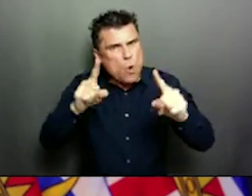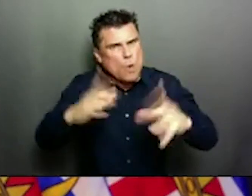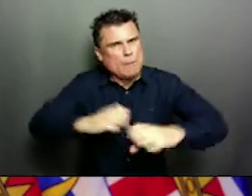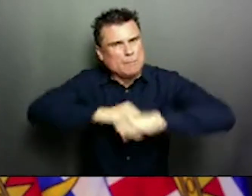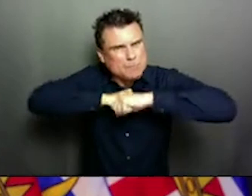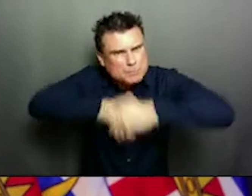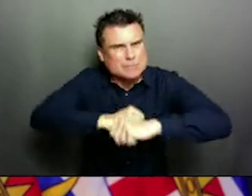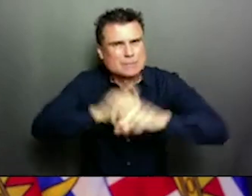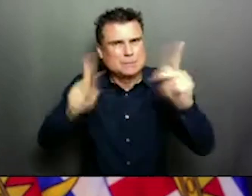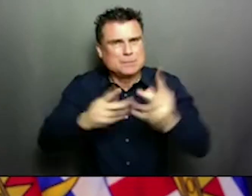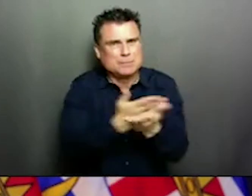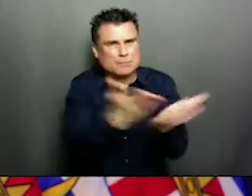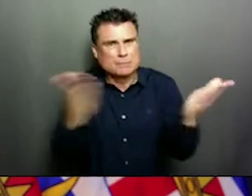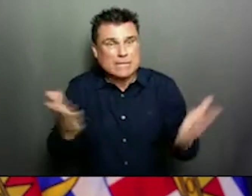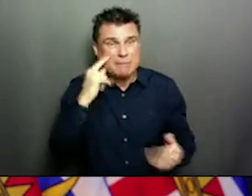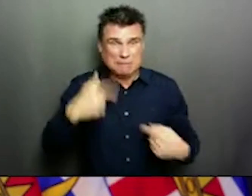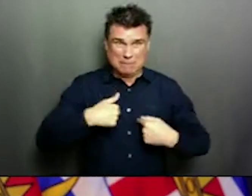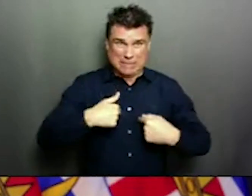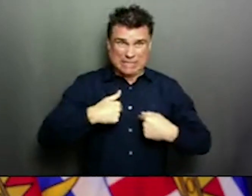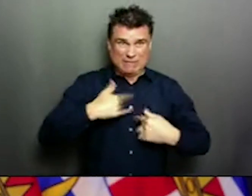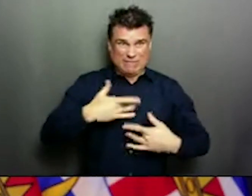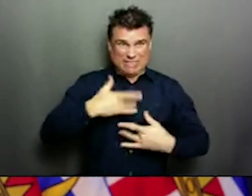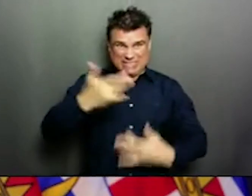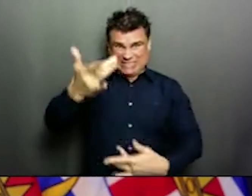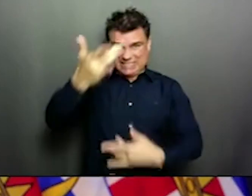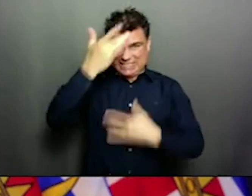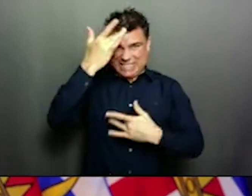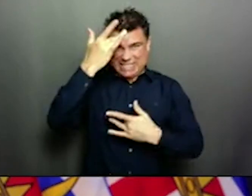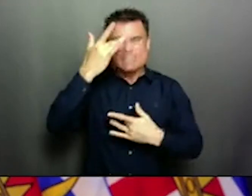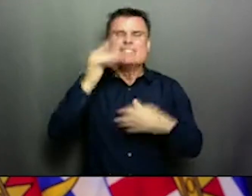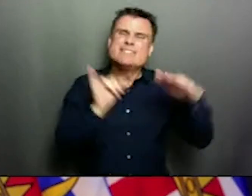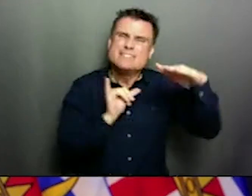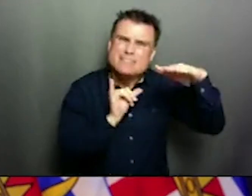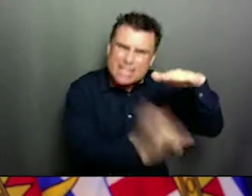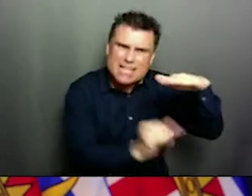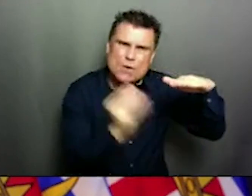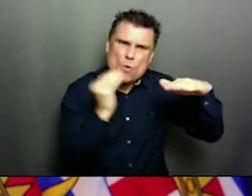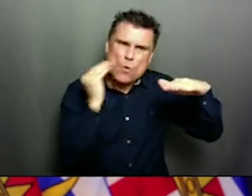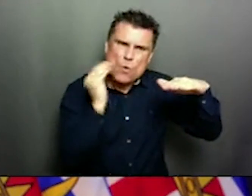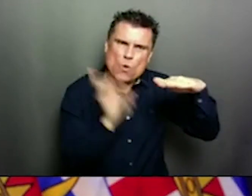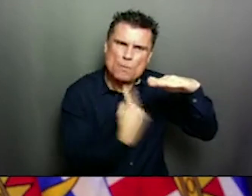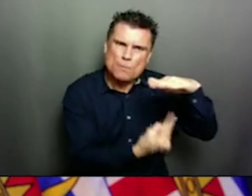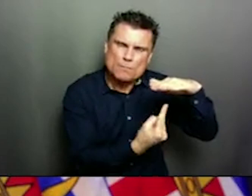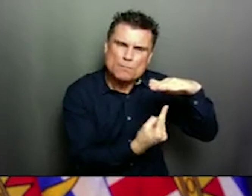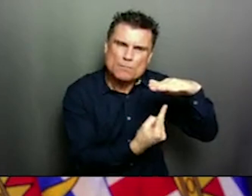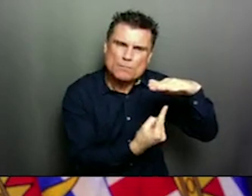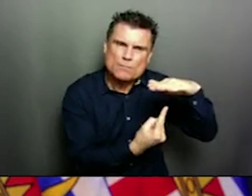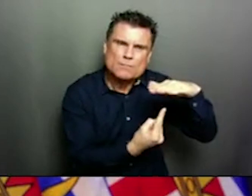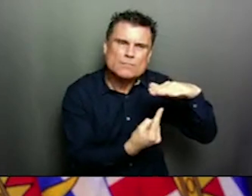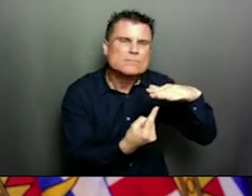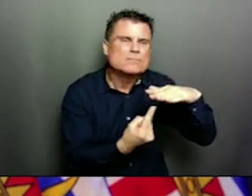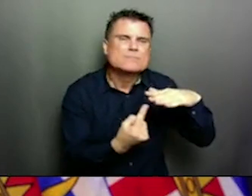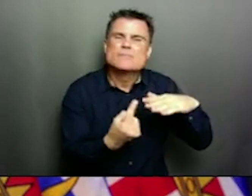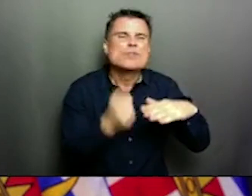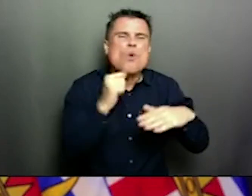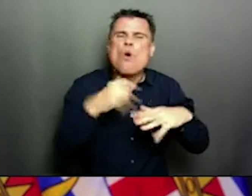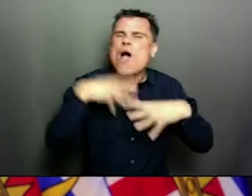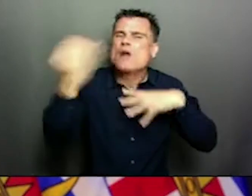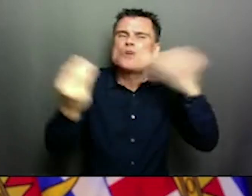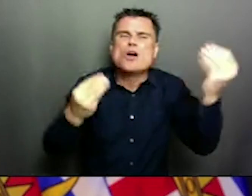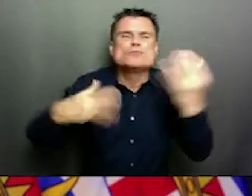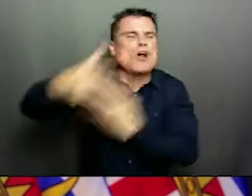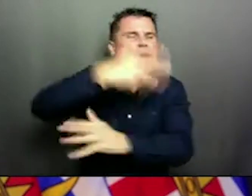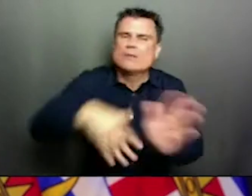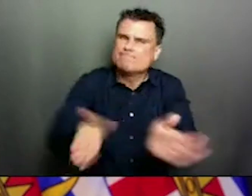if we're feeling ill ourselves, to connect with people remotely during this period of time. Starting next week, we are going to